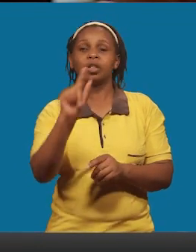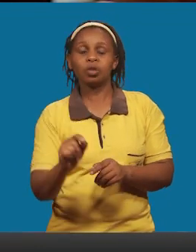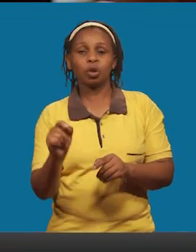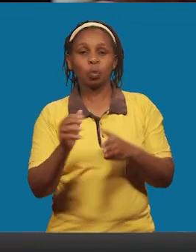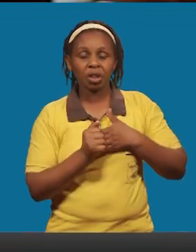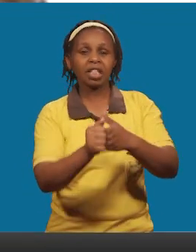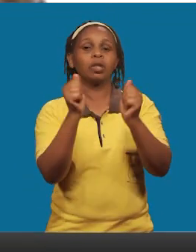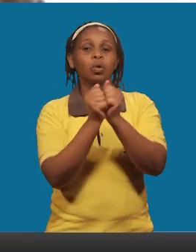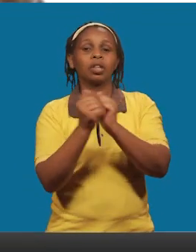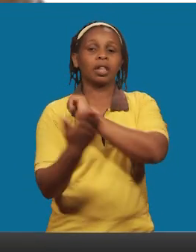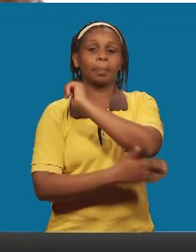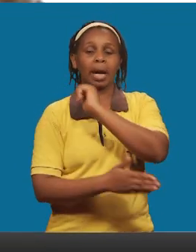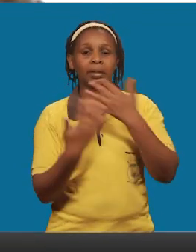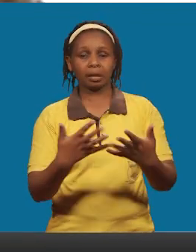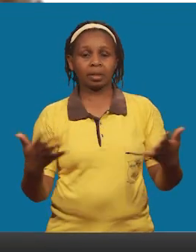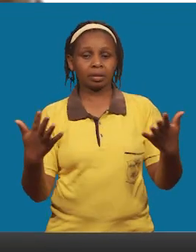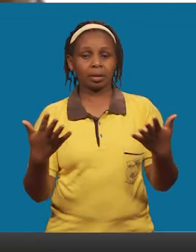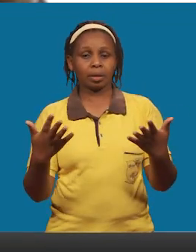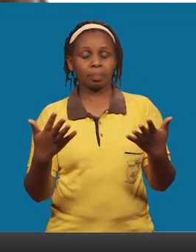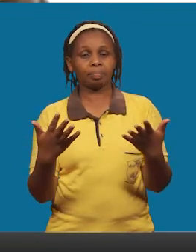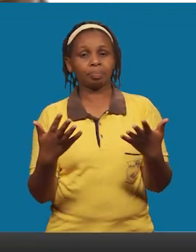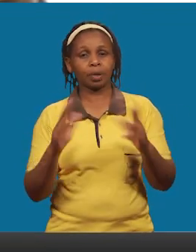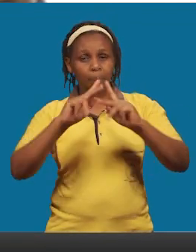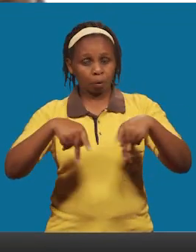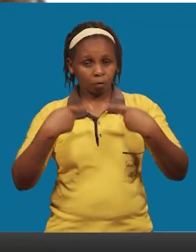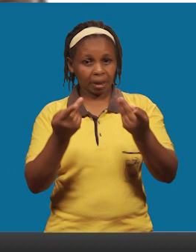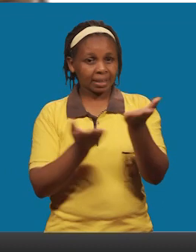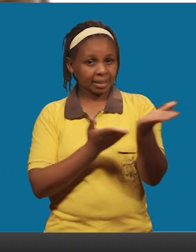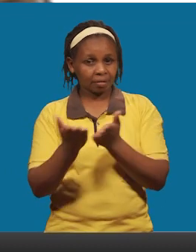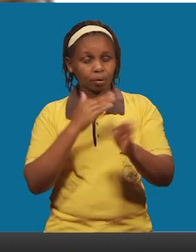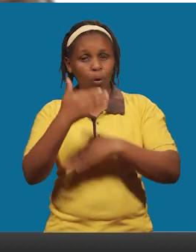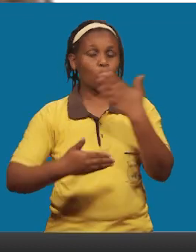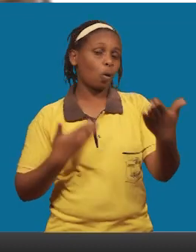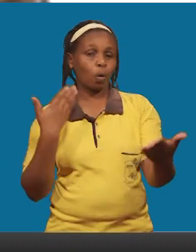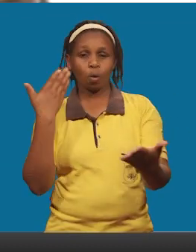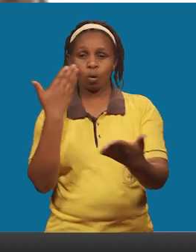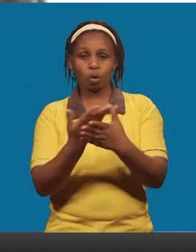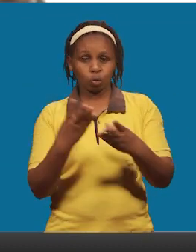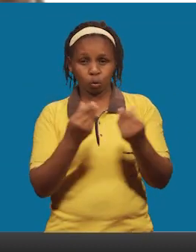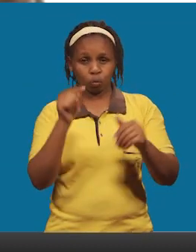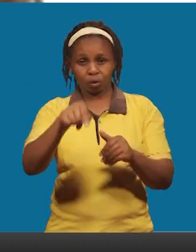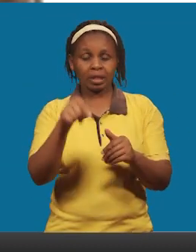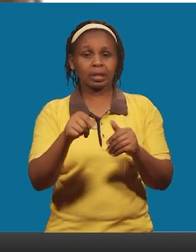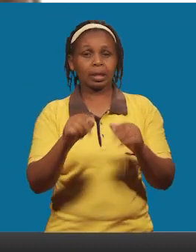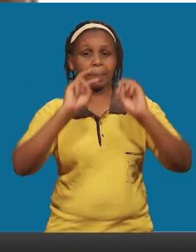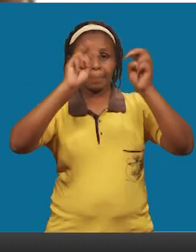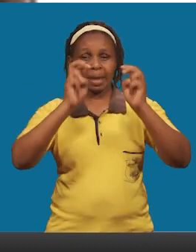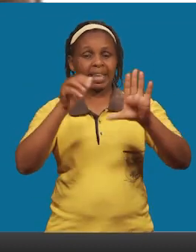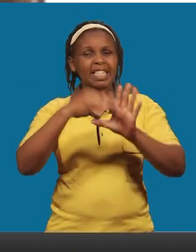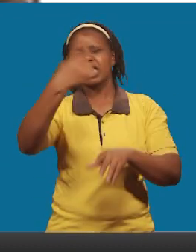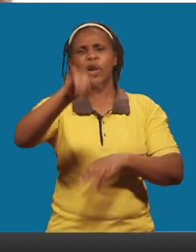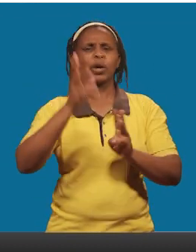kwa ile vitu mbaya peke yake. Money to your service providers. Therefore, because all our attempts to solve this matter in